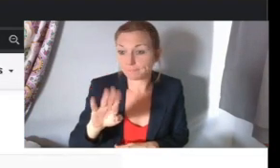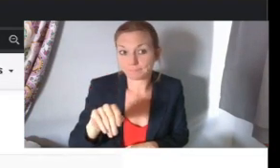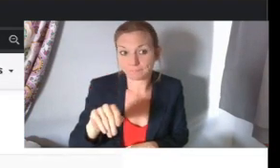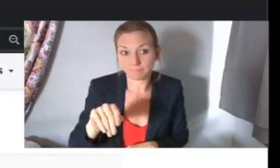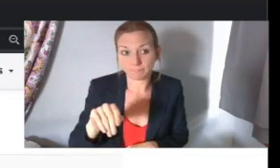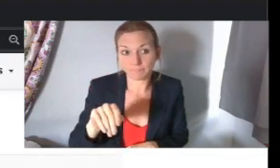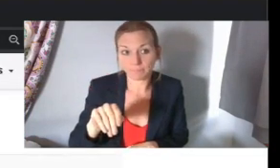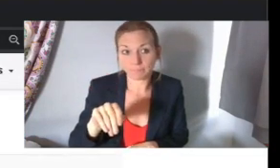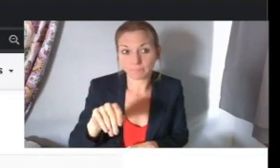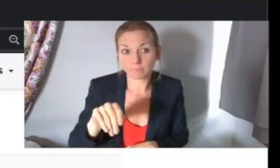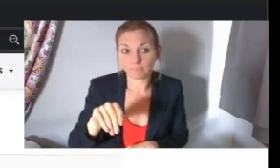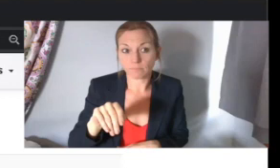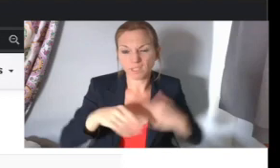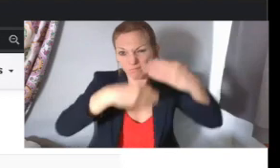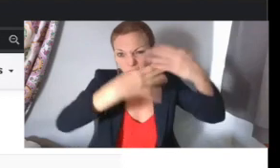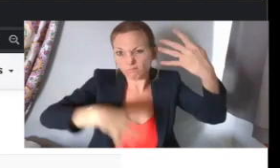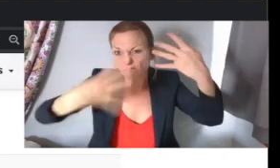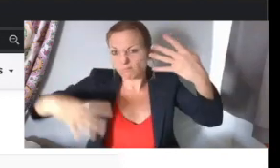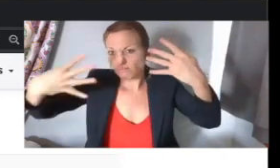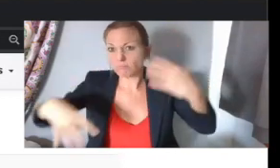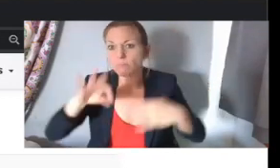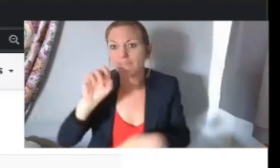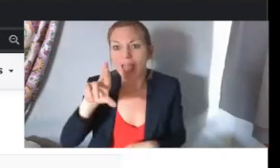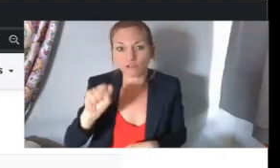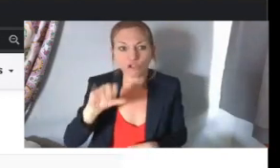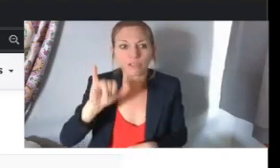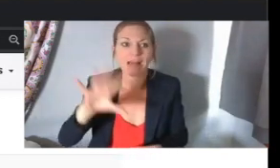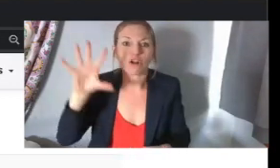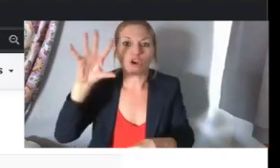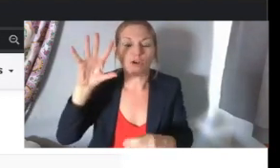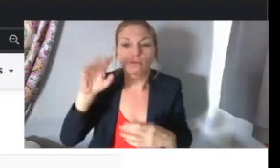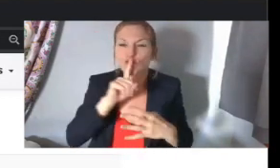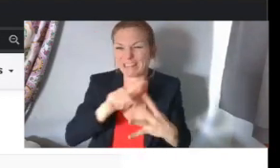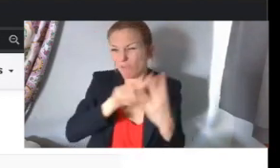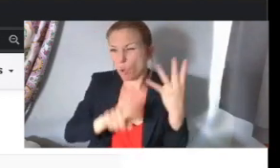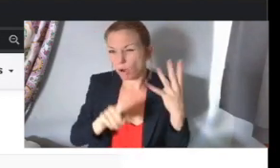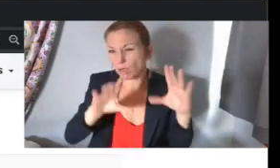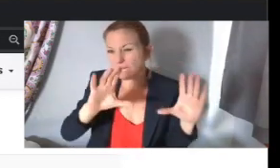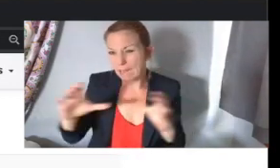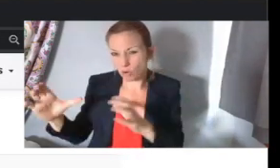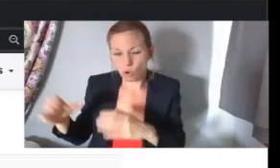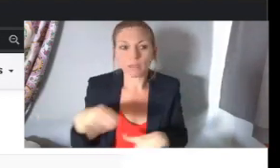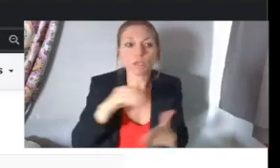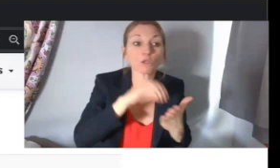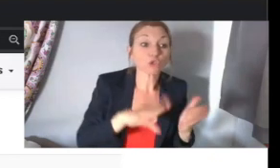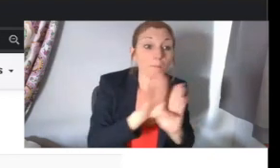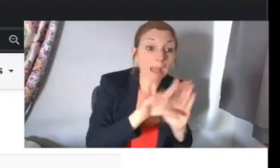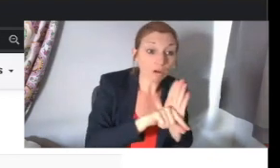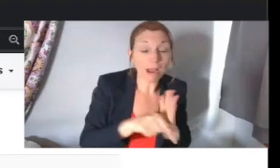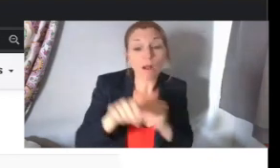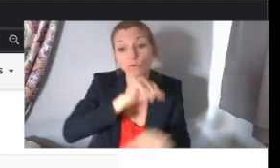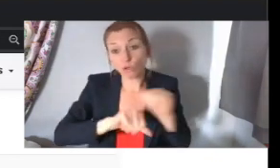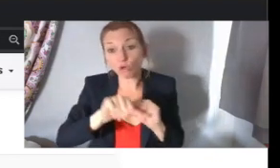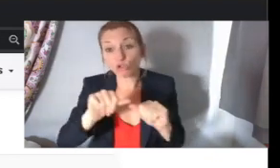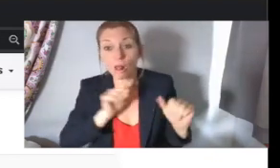you will see a list of factors that are encompassed in four categories: student background, social and emotional learning,